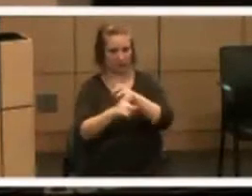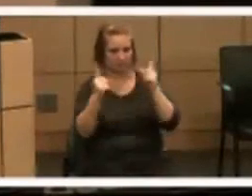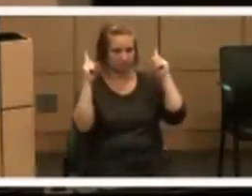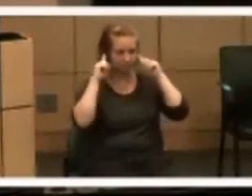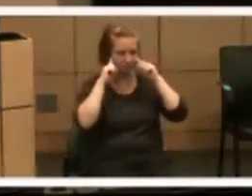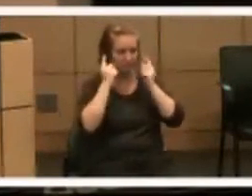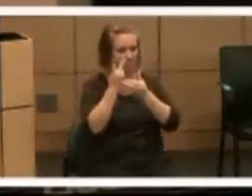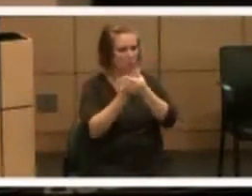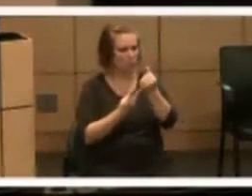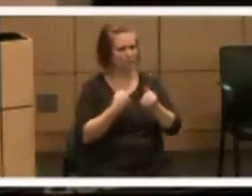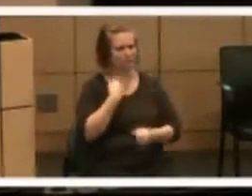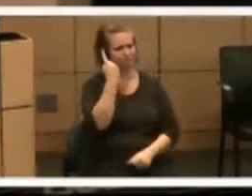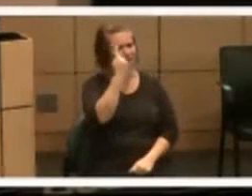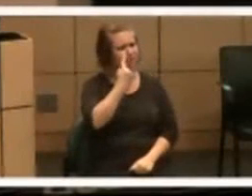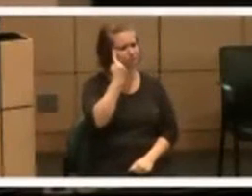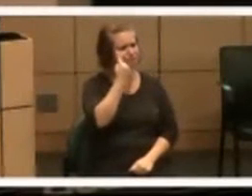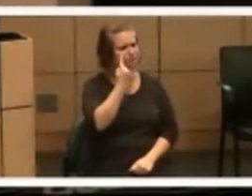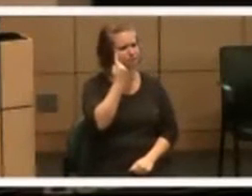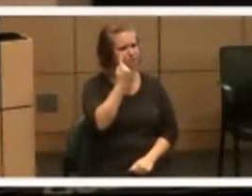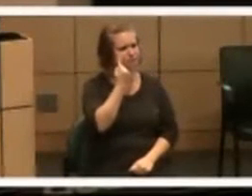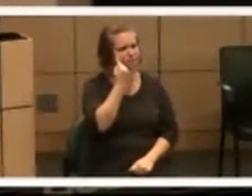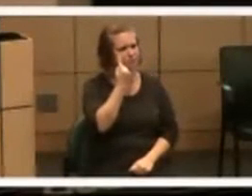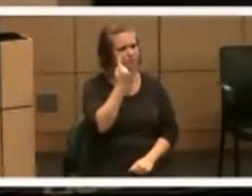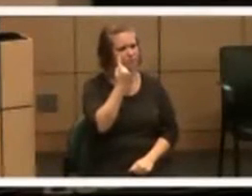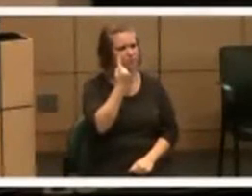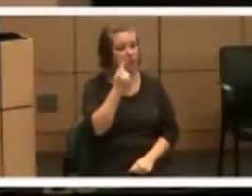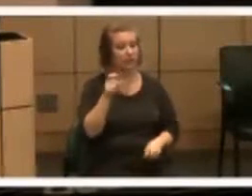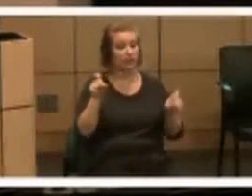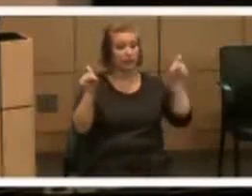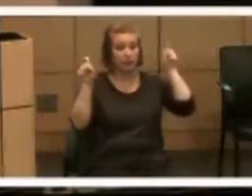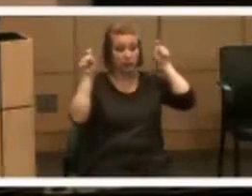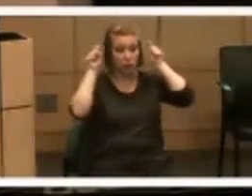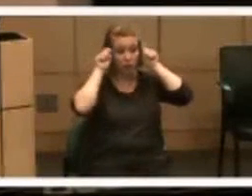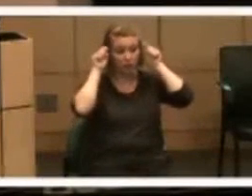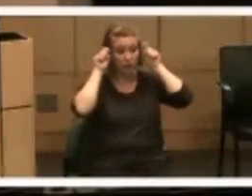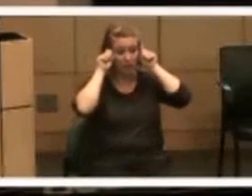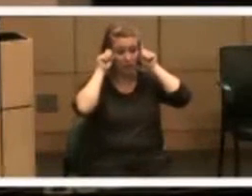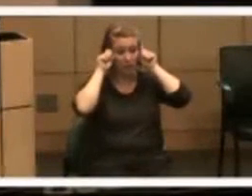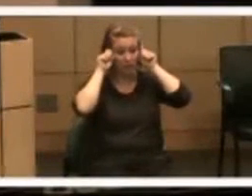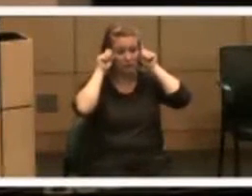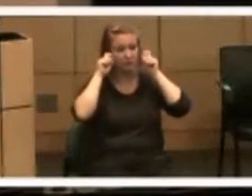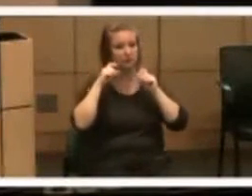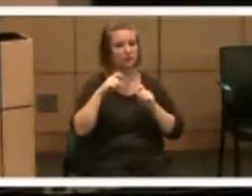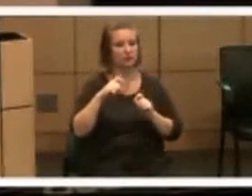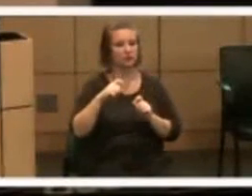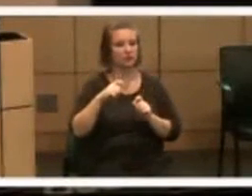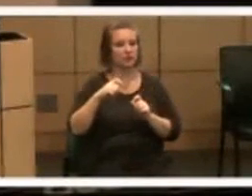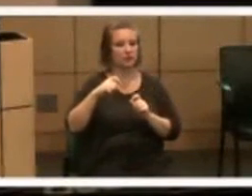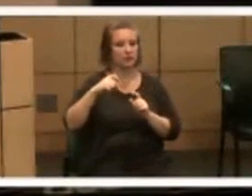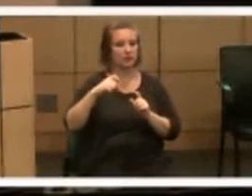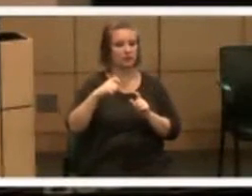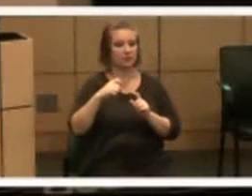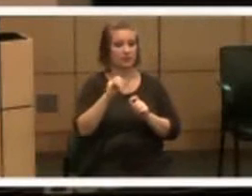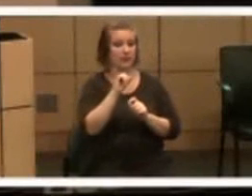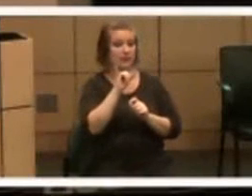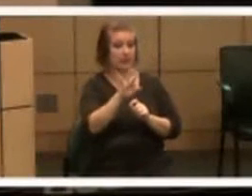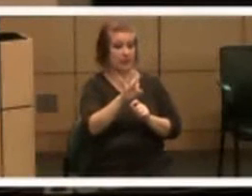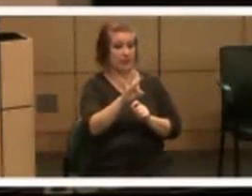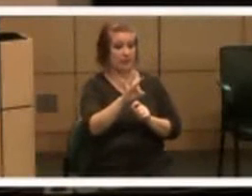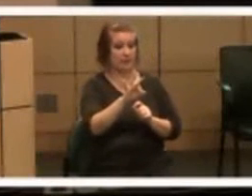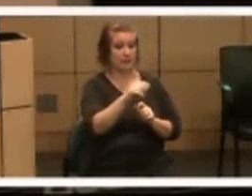and I'm wondering about hearing aids that bring the signal from the impaired ear to the good